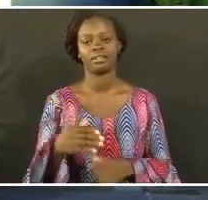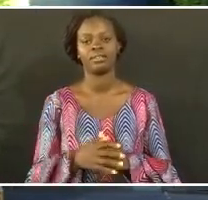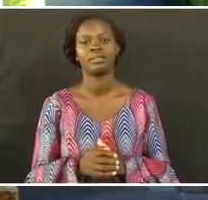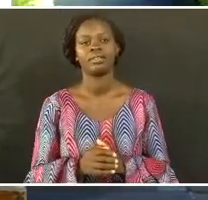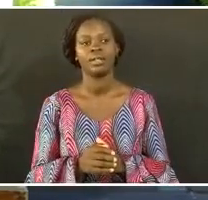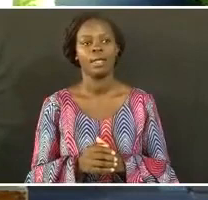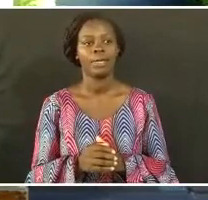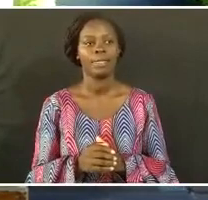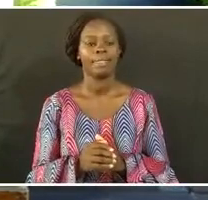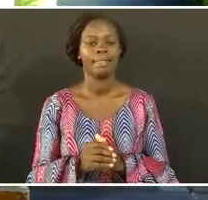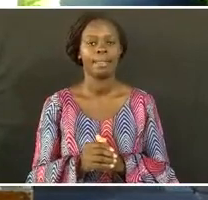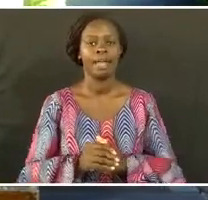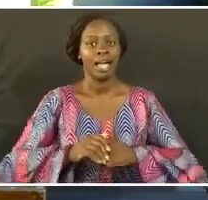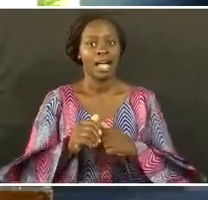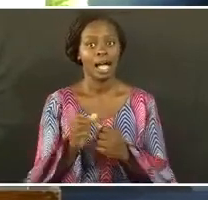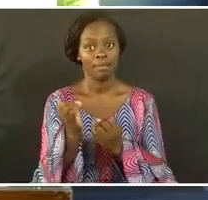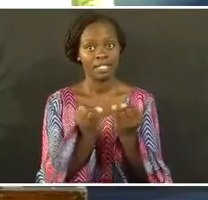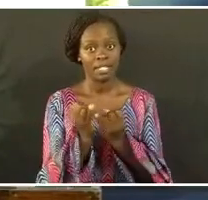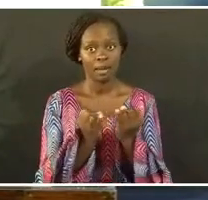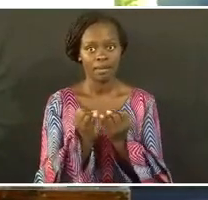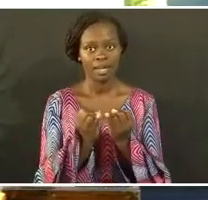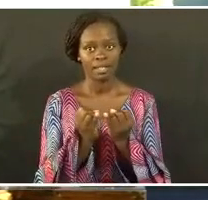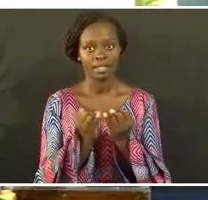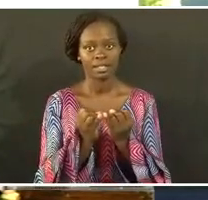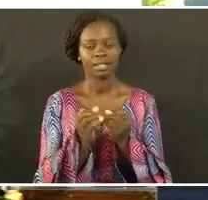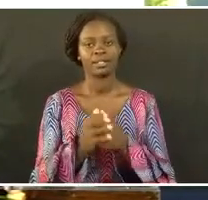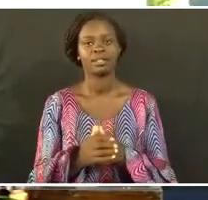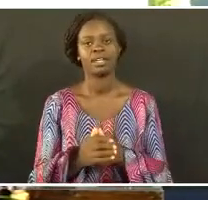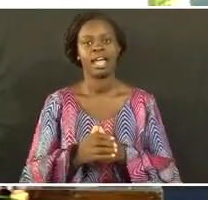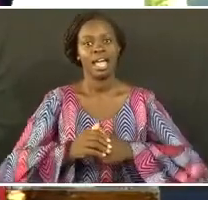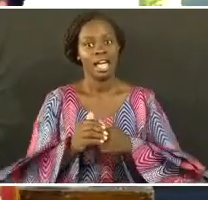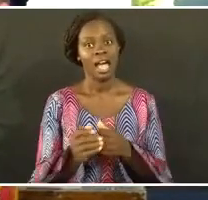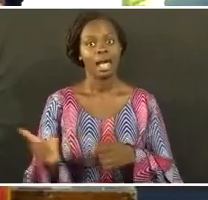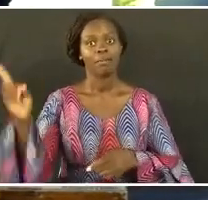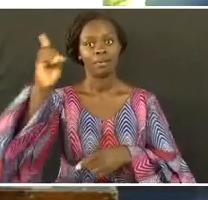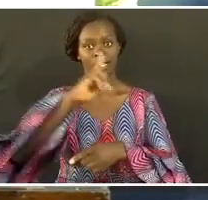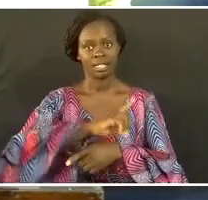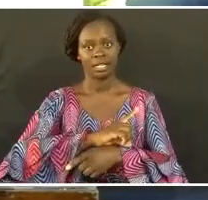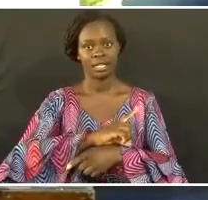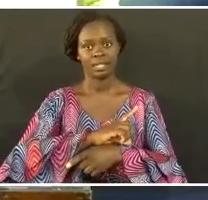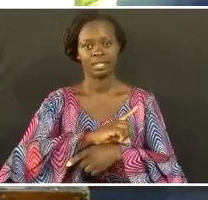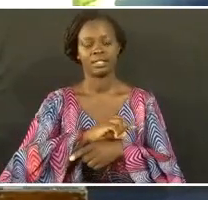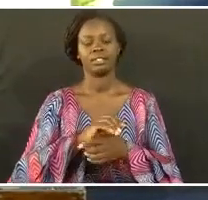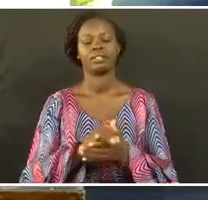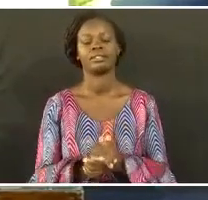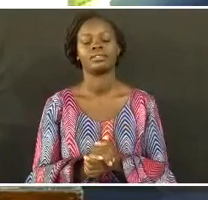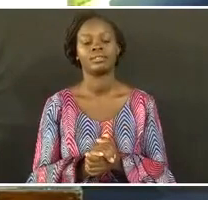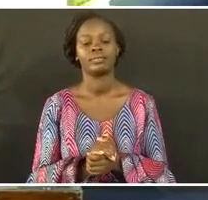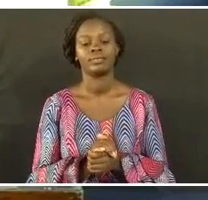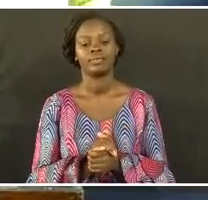day. Happy Sabbath. Happy day.